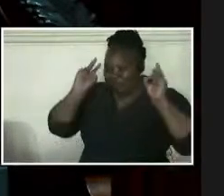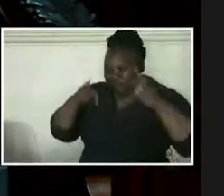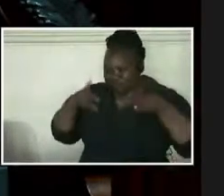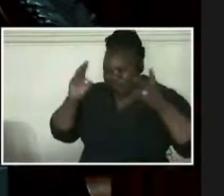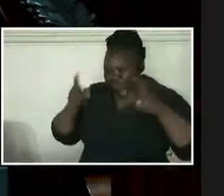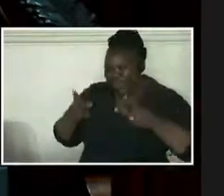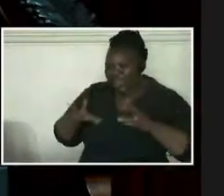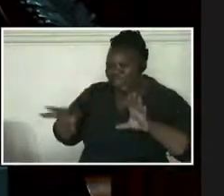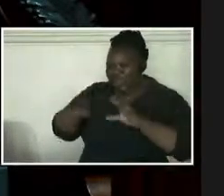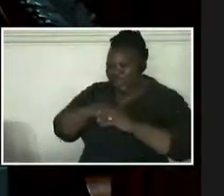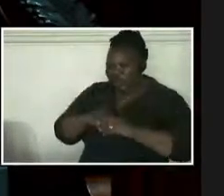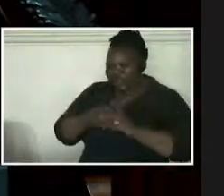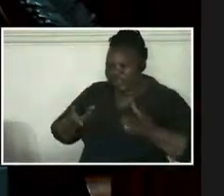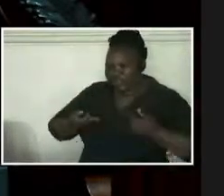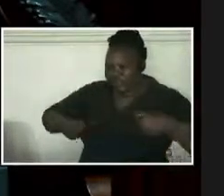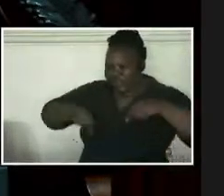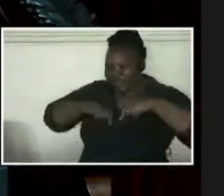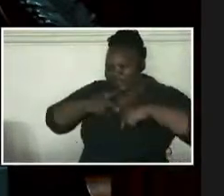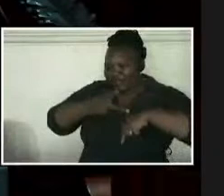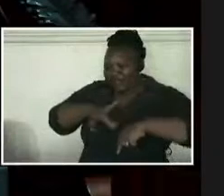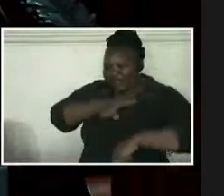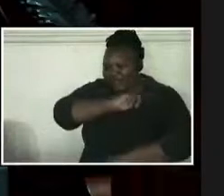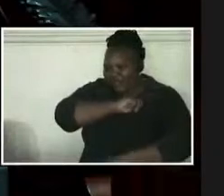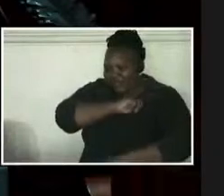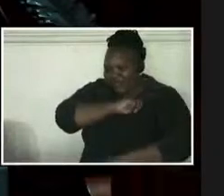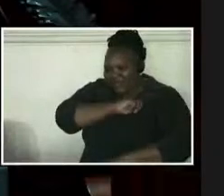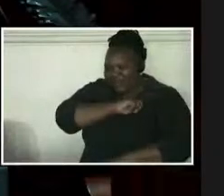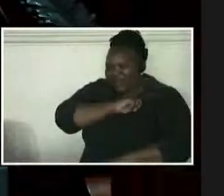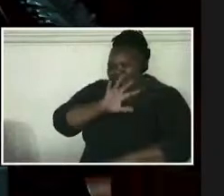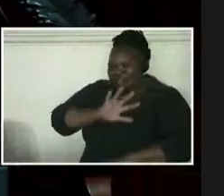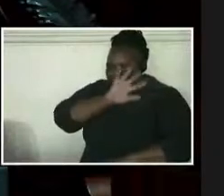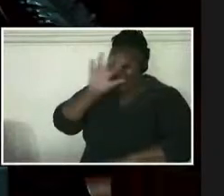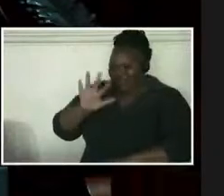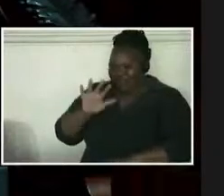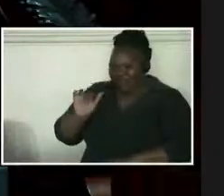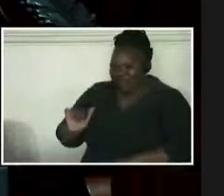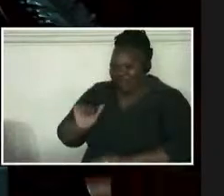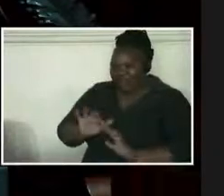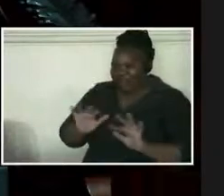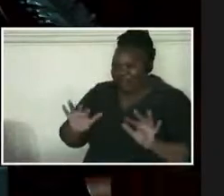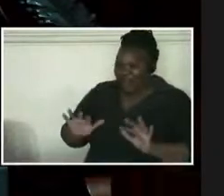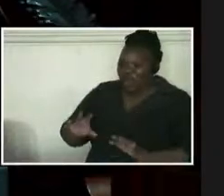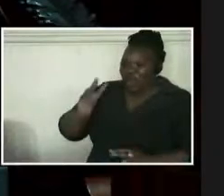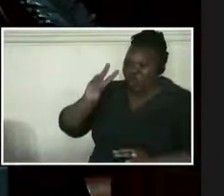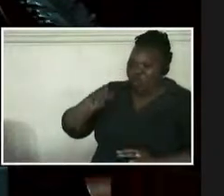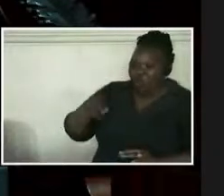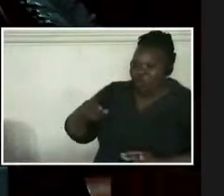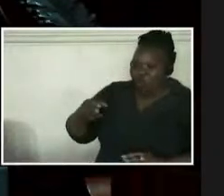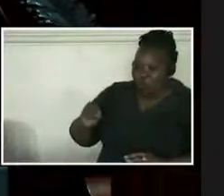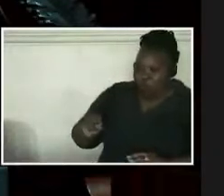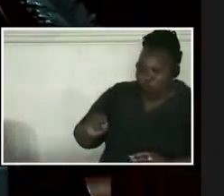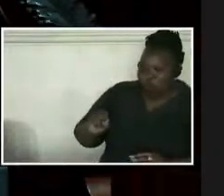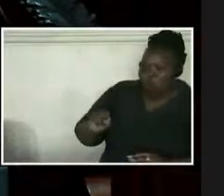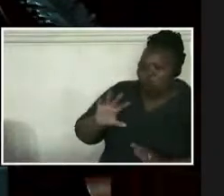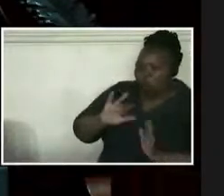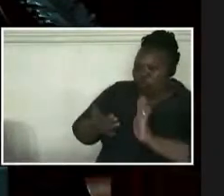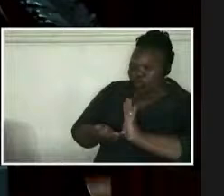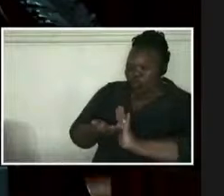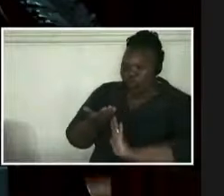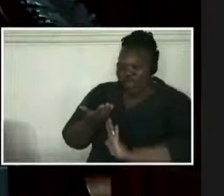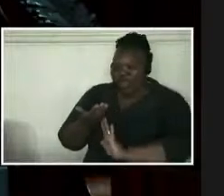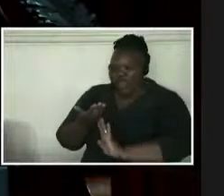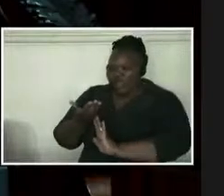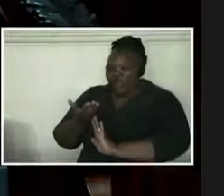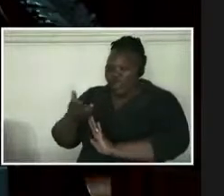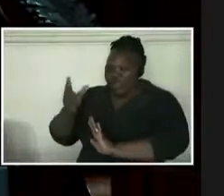that includes us in the province of wasulu natalin in south africa according to the world health organization the rise of these entities